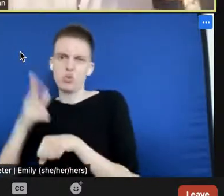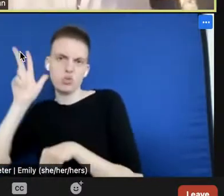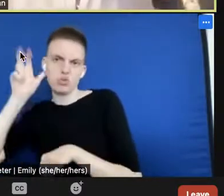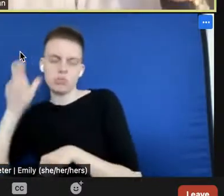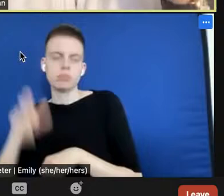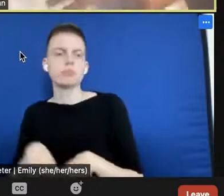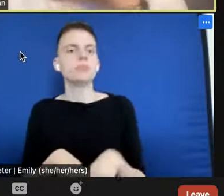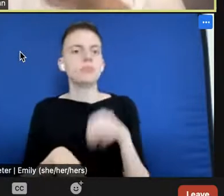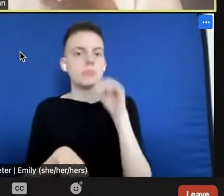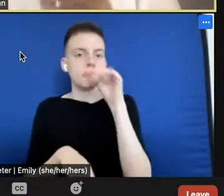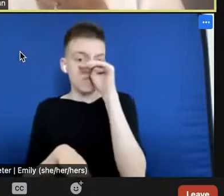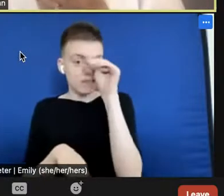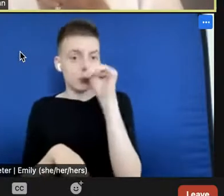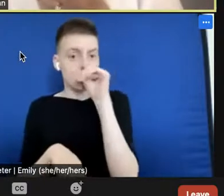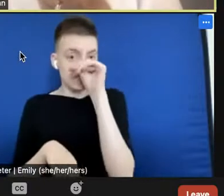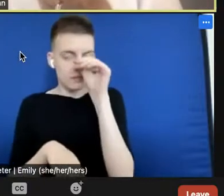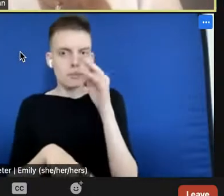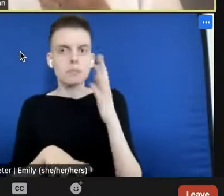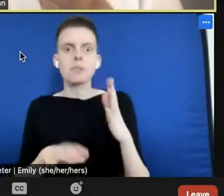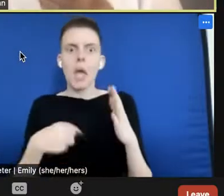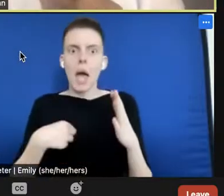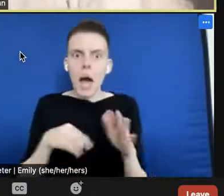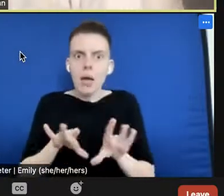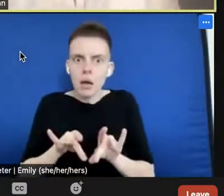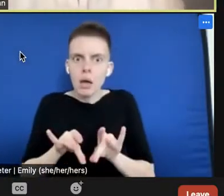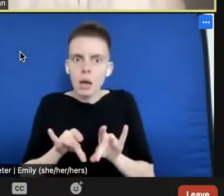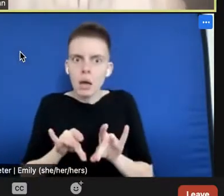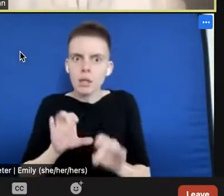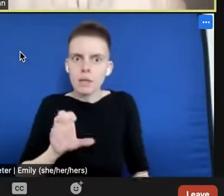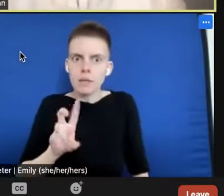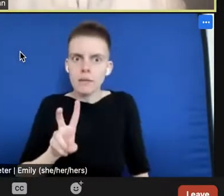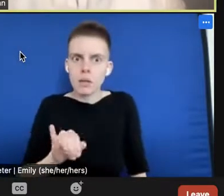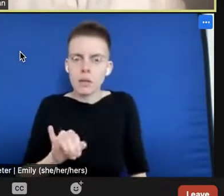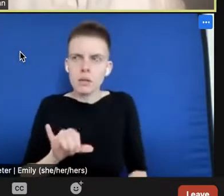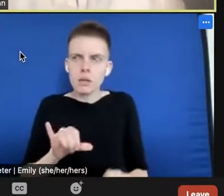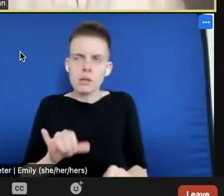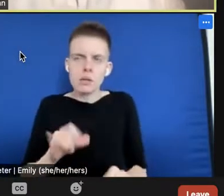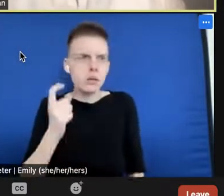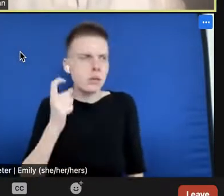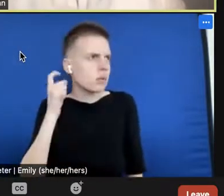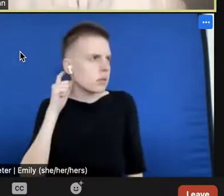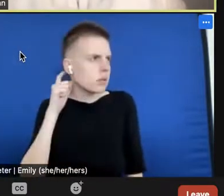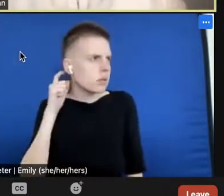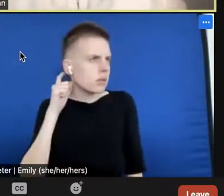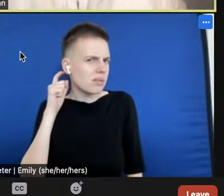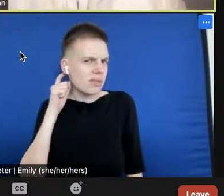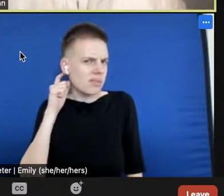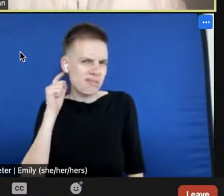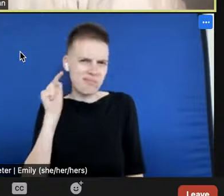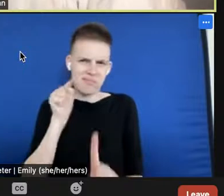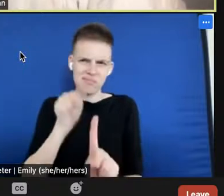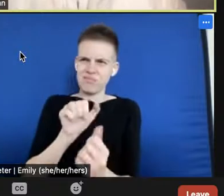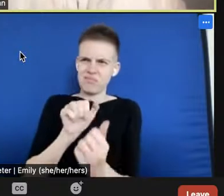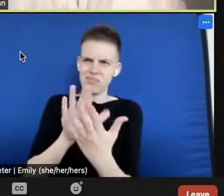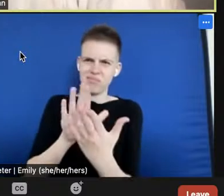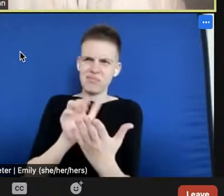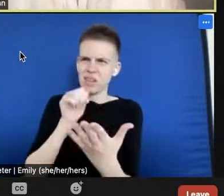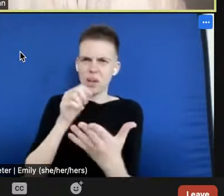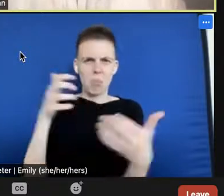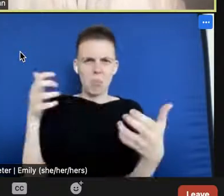apart, because as I began to learn more about CVI, I kept thinking, I don't think this is going to work for kids with